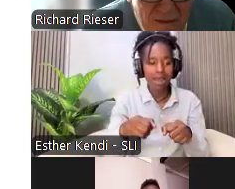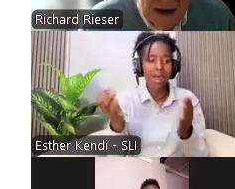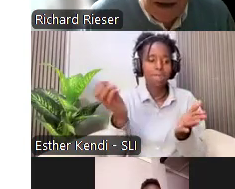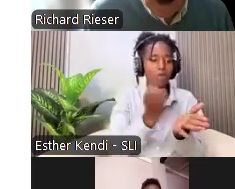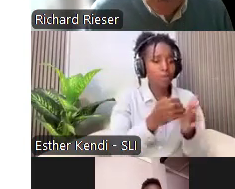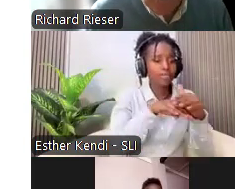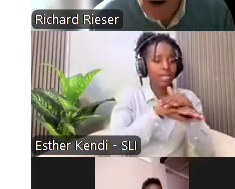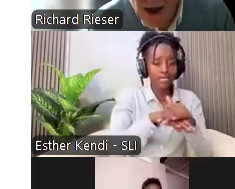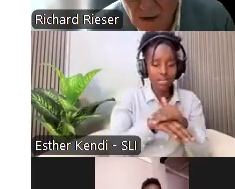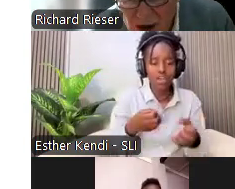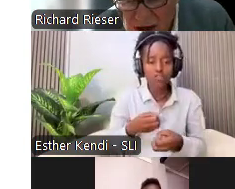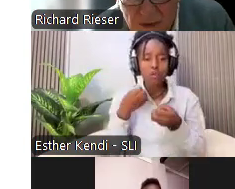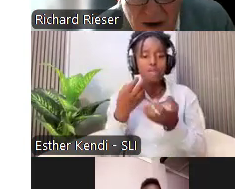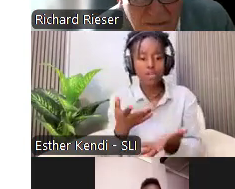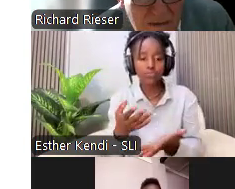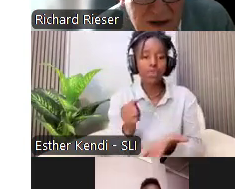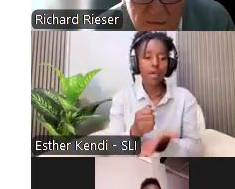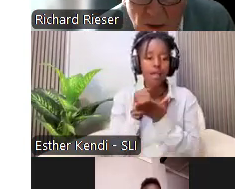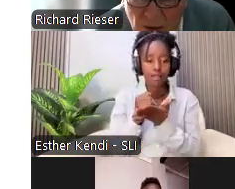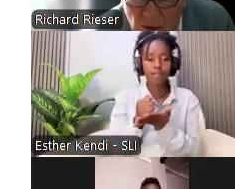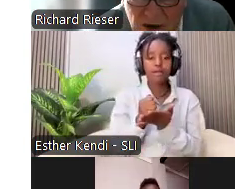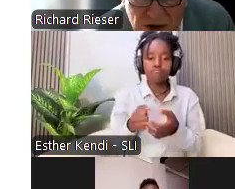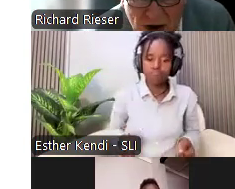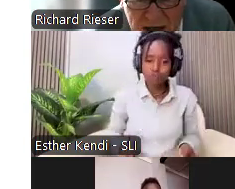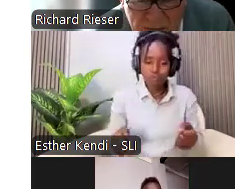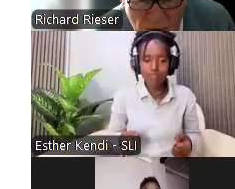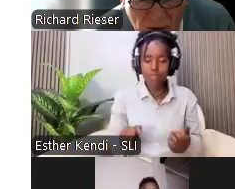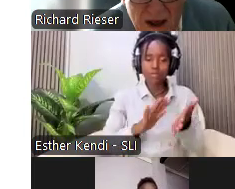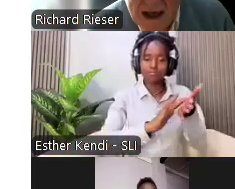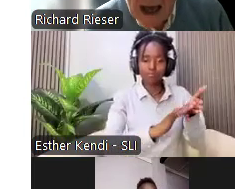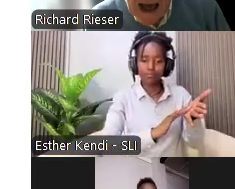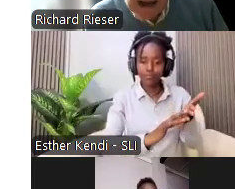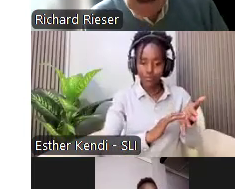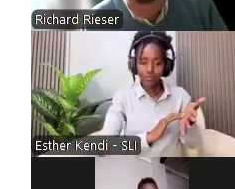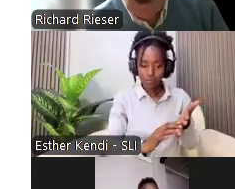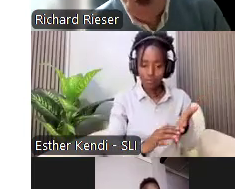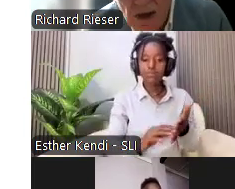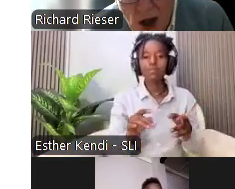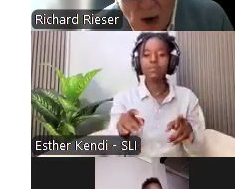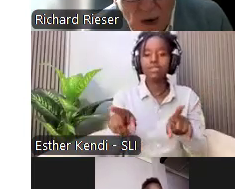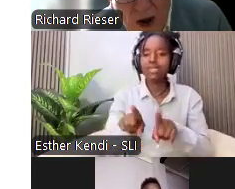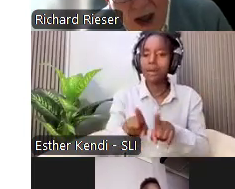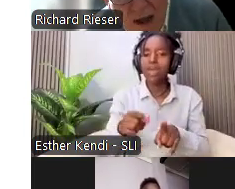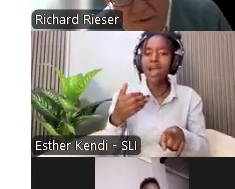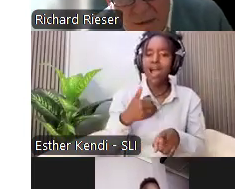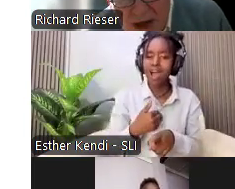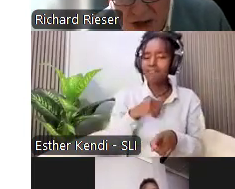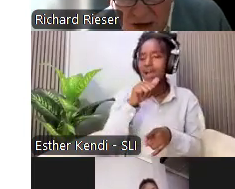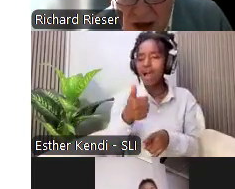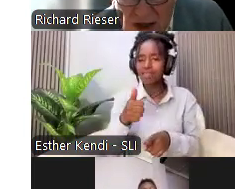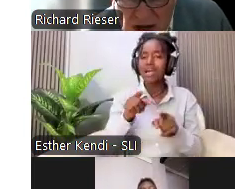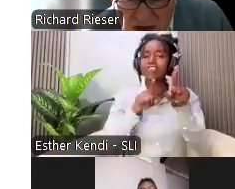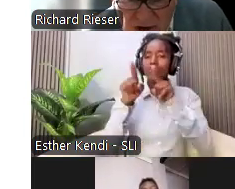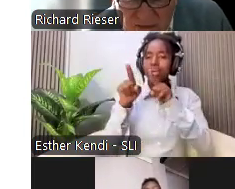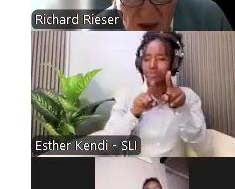access, information help, braille, large print, but most important also transport and the whole